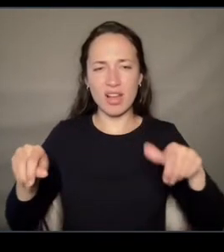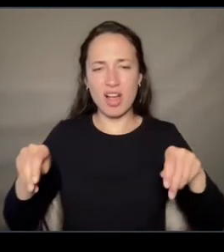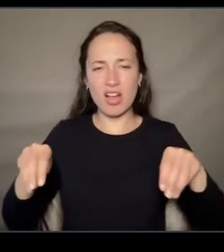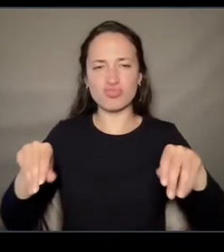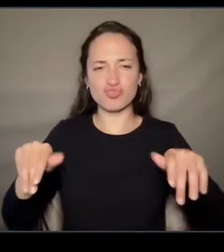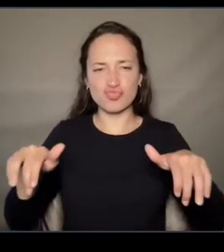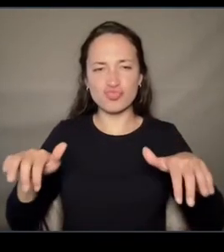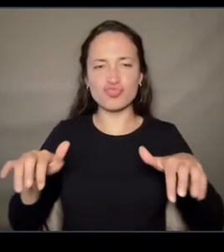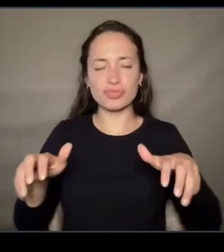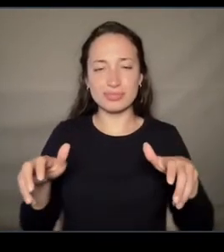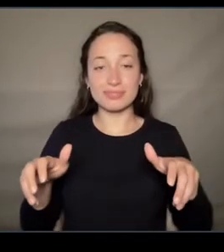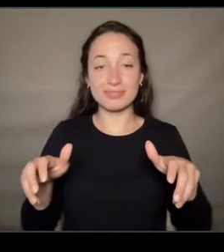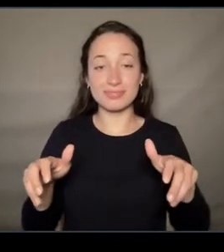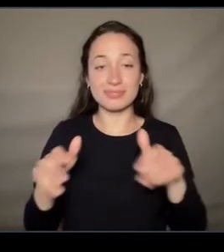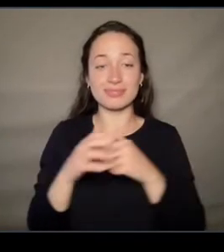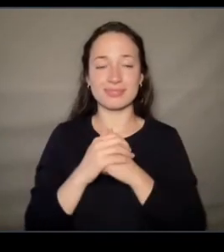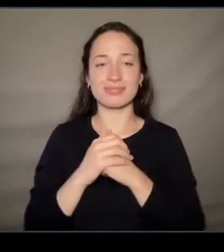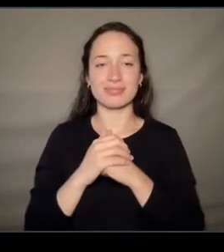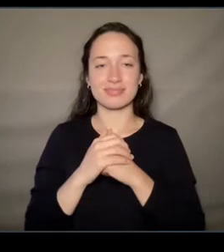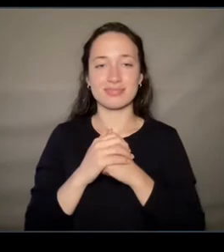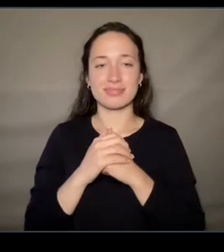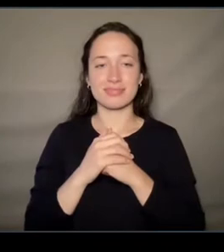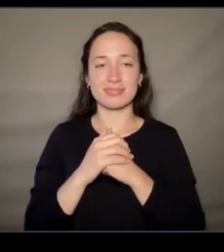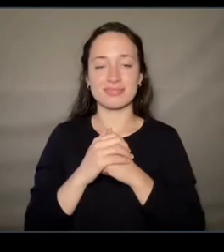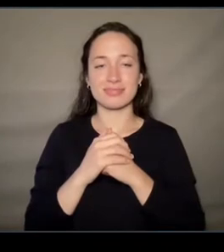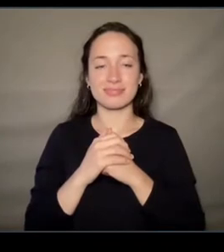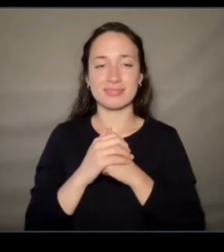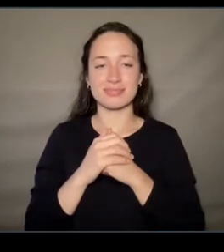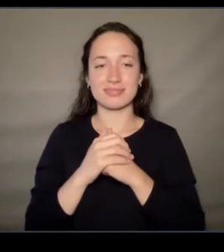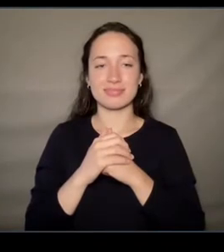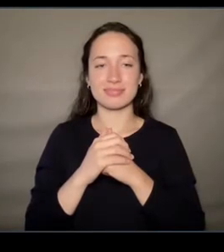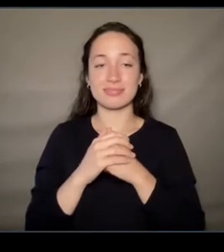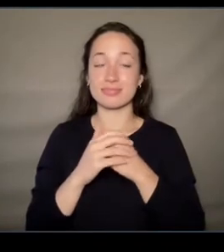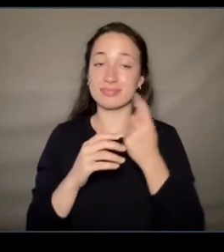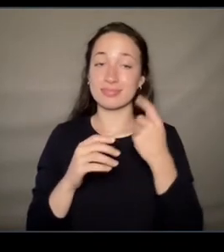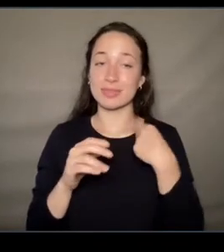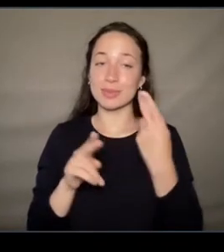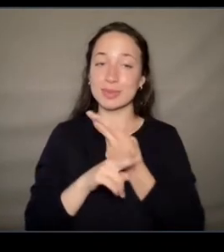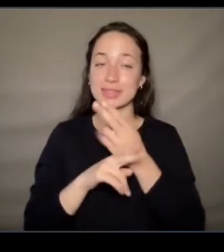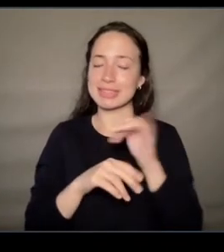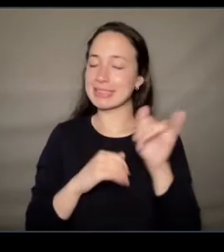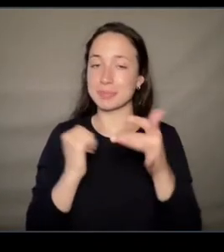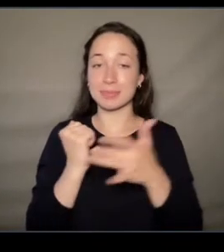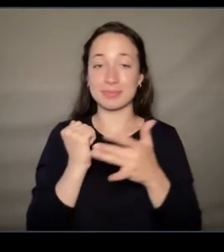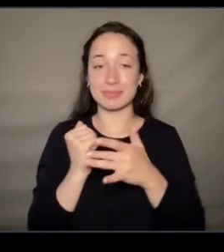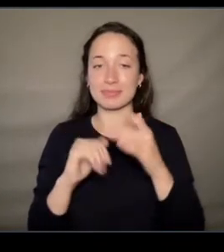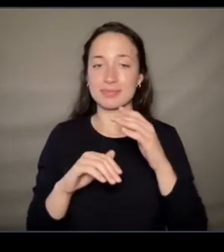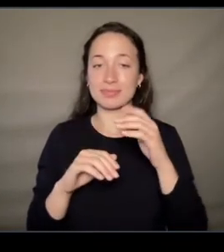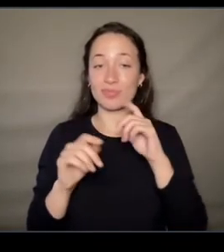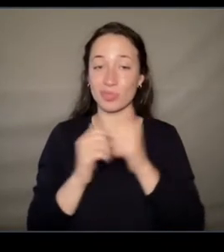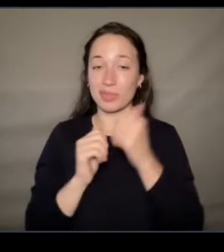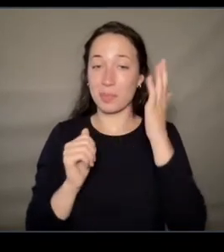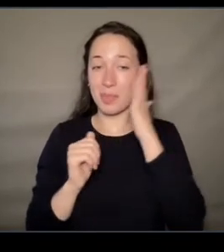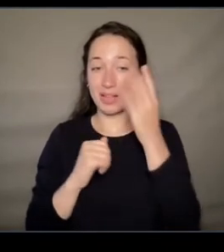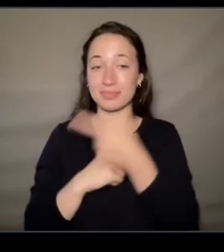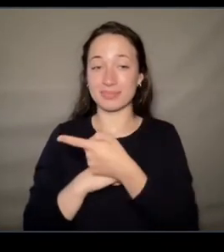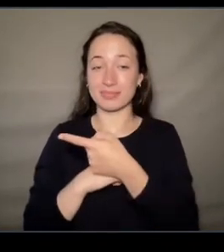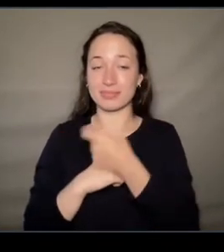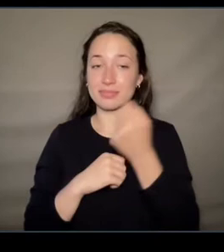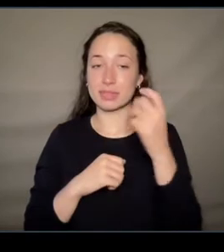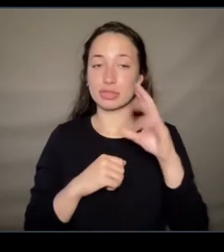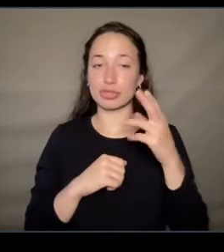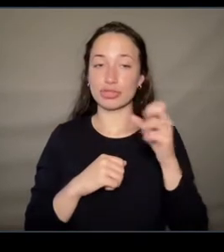as they rolled around the front of this edge. And also used that technique on this